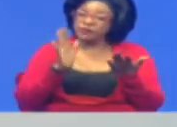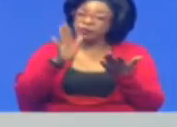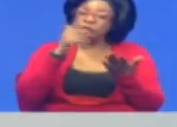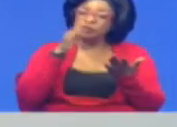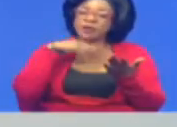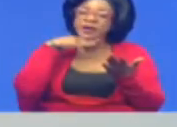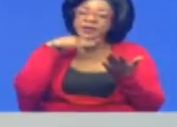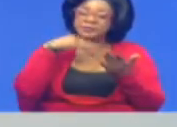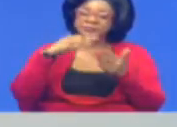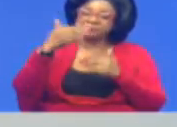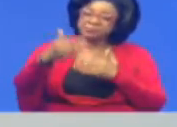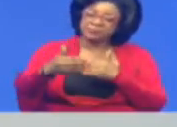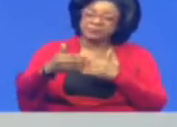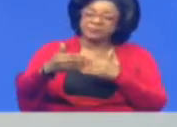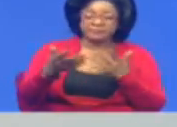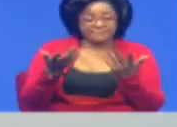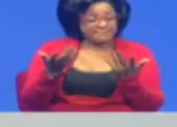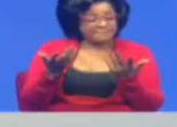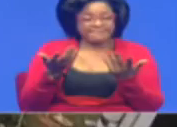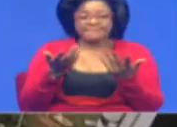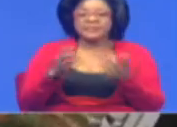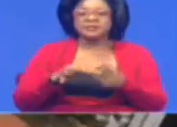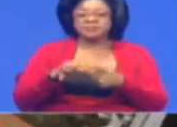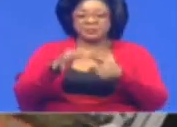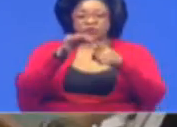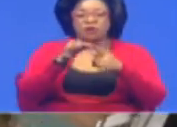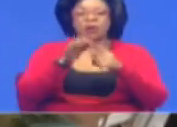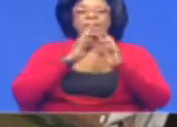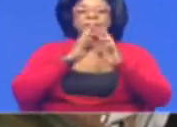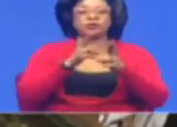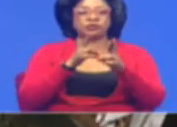Here now is that special report.